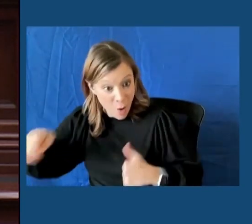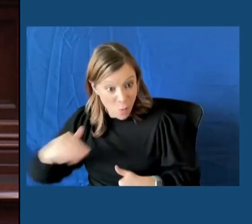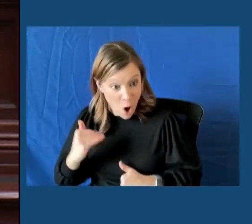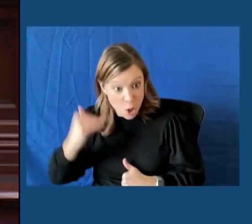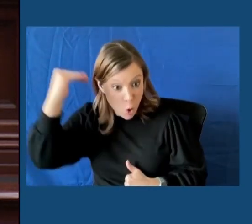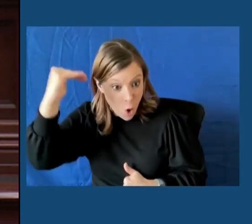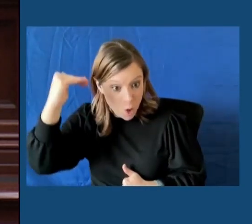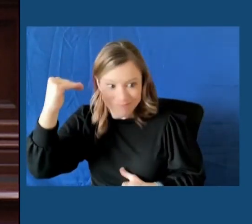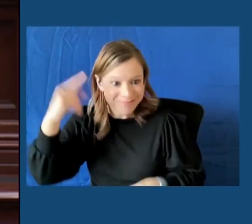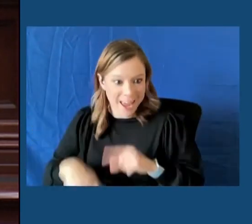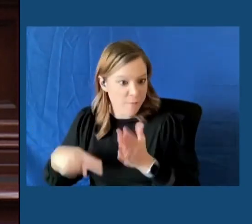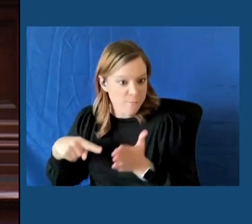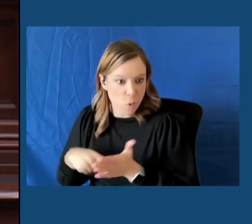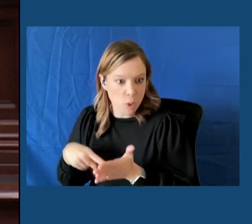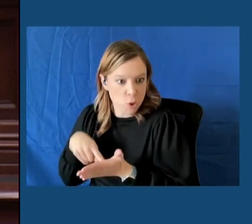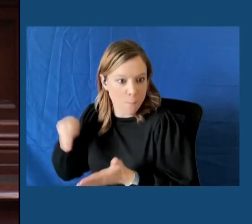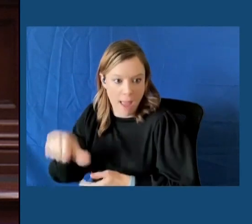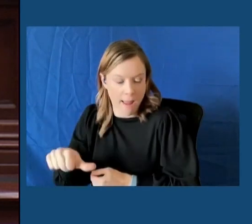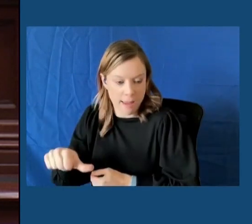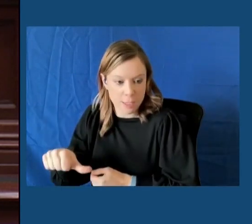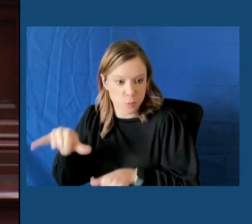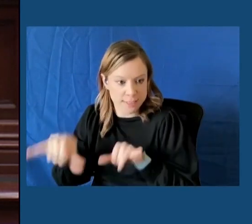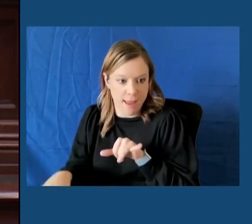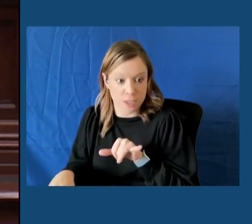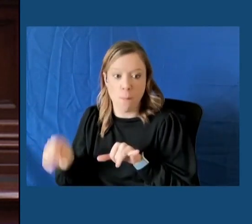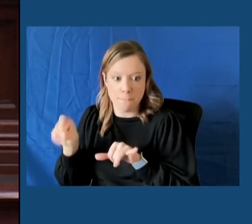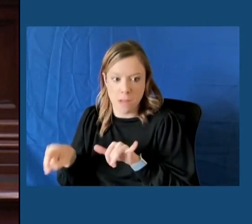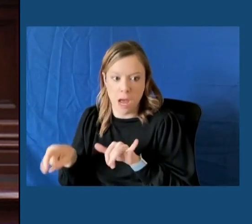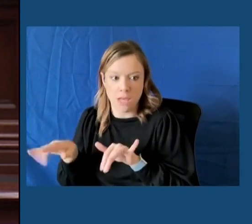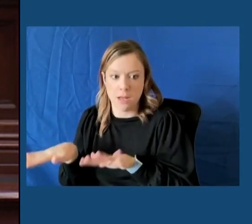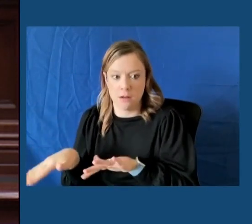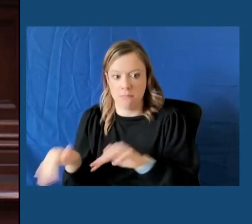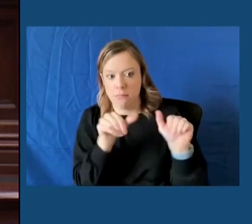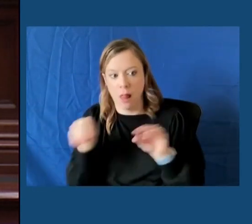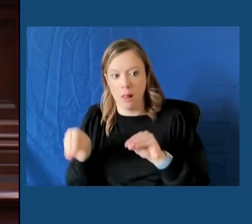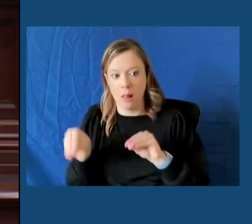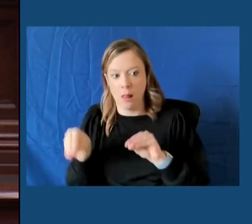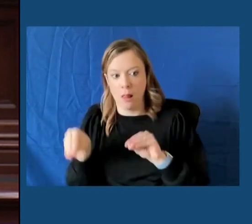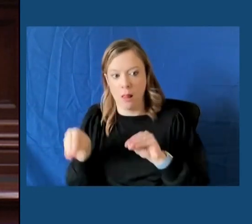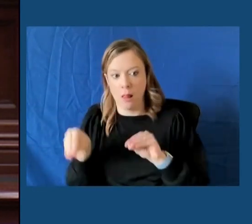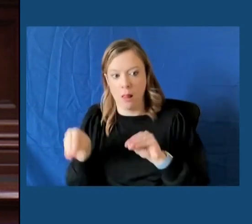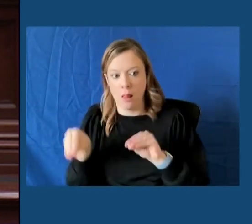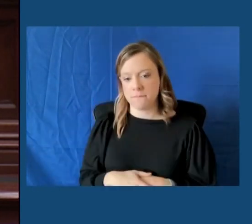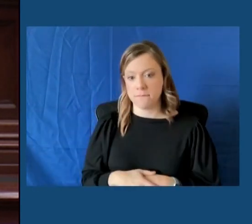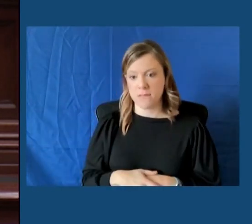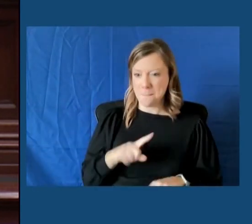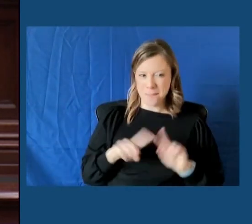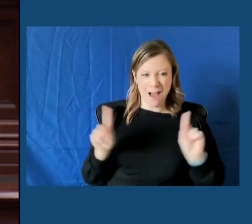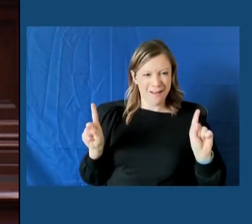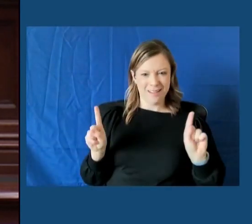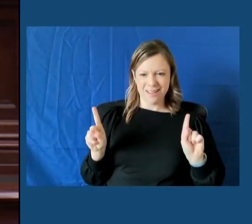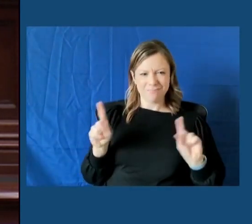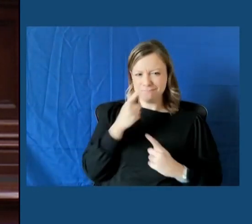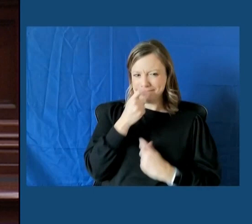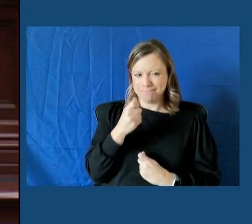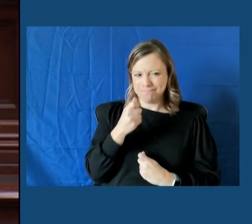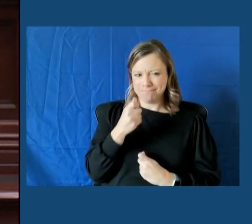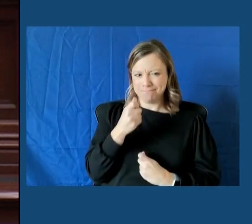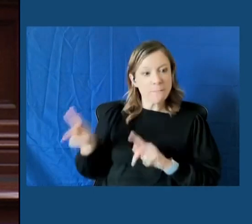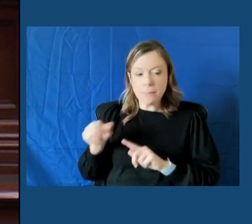stopping. But here's what's so interesting. People aren't necessarily moving for warmer